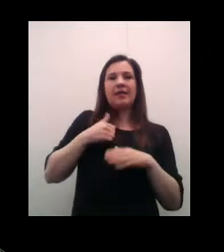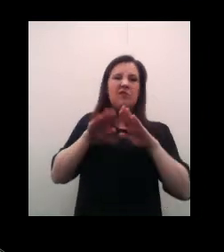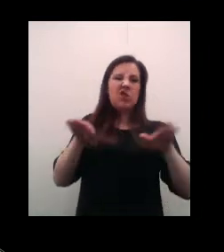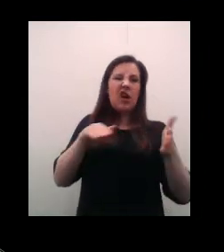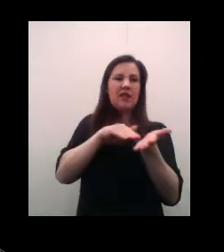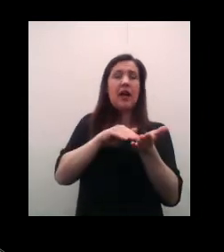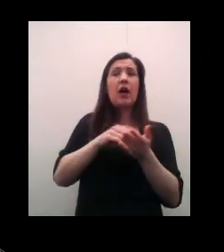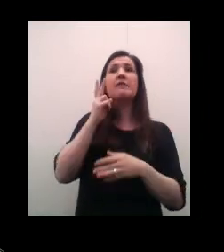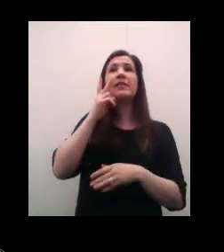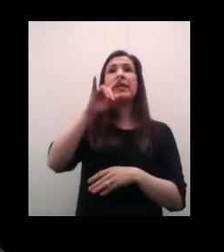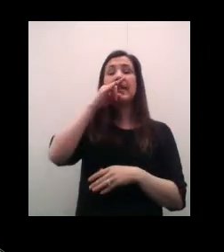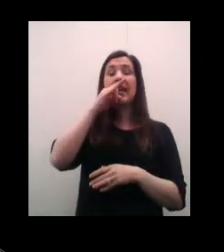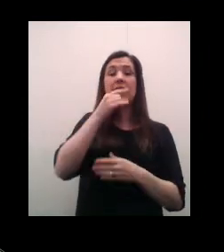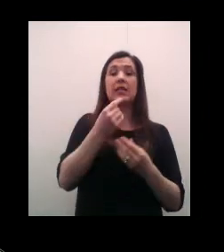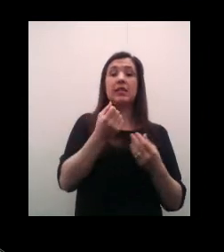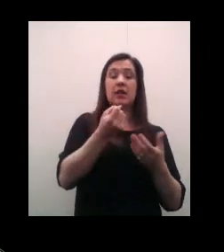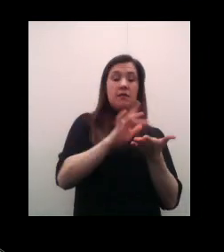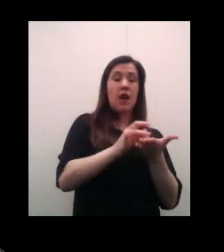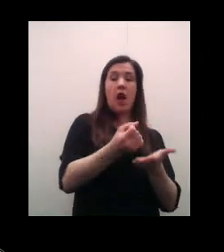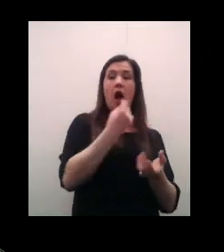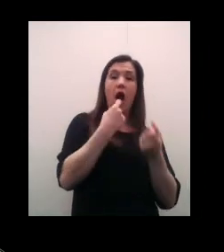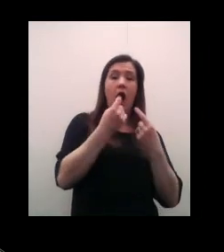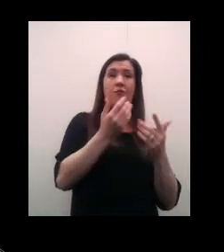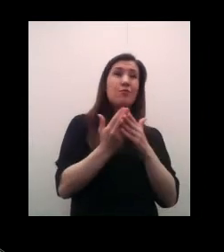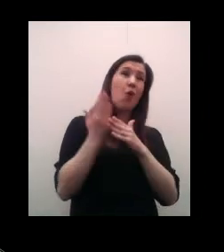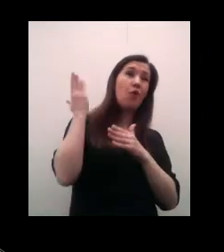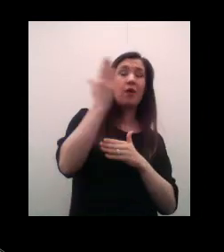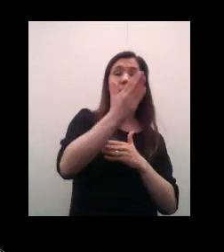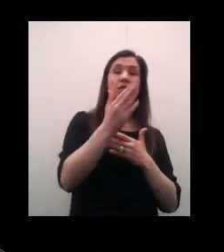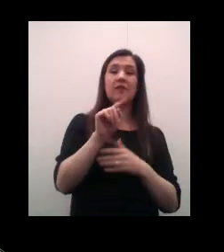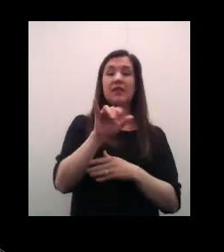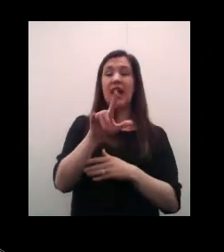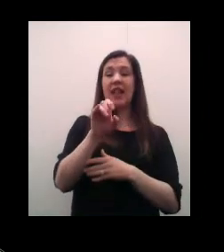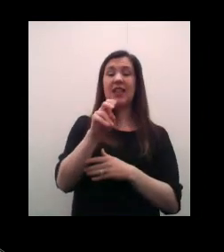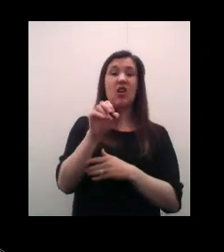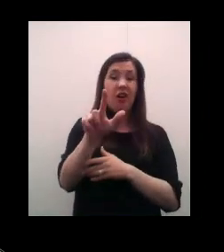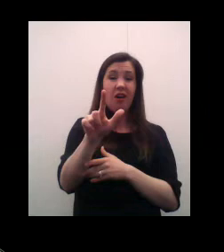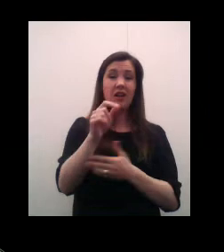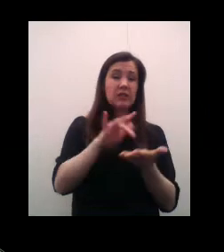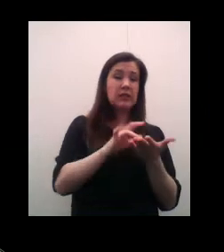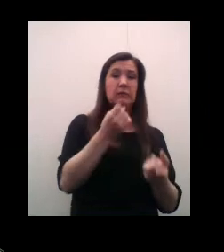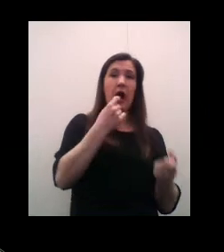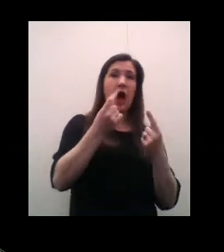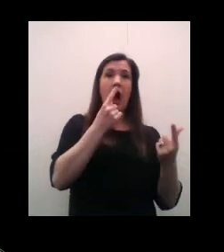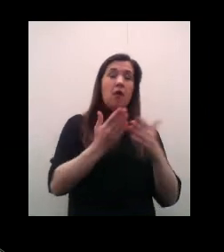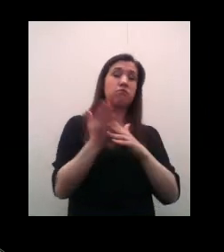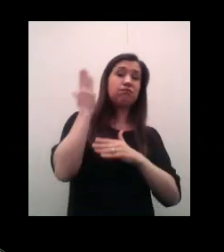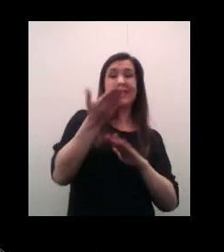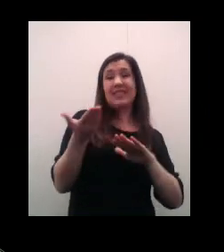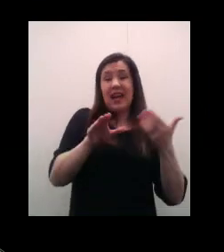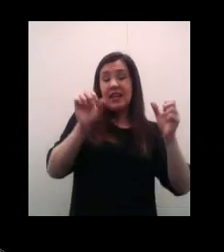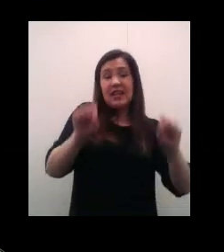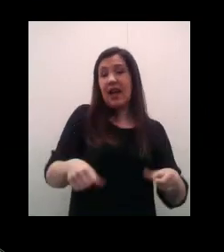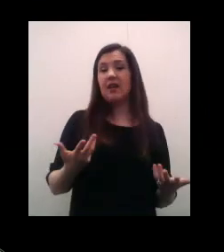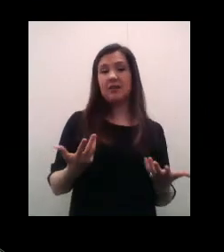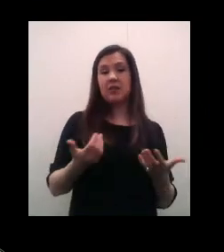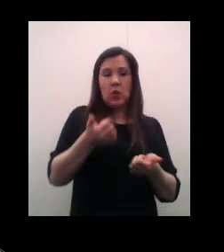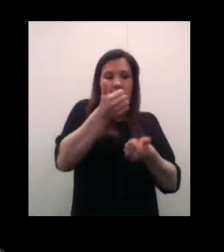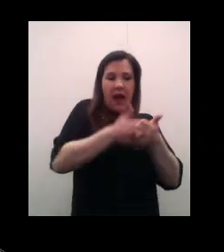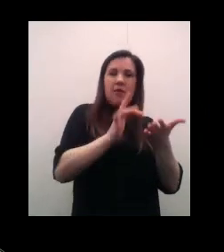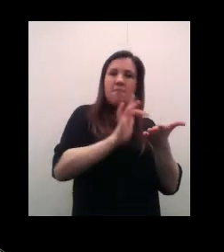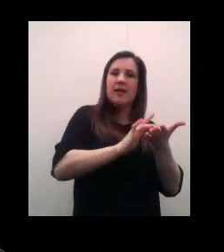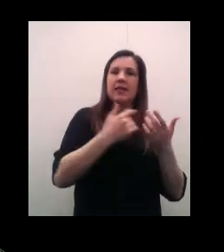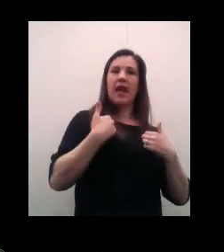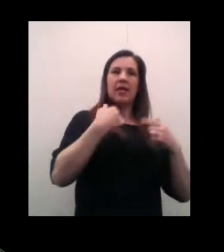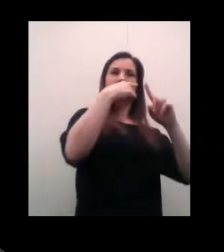seen kids overdose and even die from, Tylenol ingestion. So remember, every medication can have bad side effects.